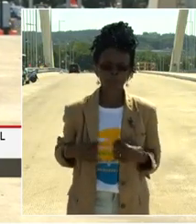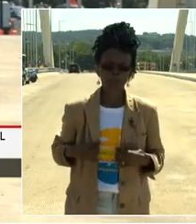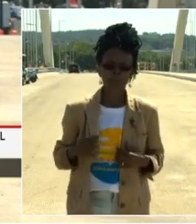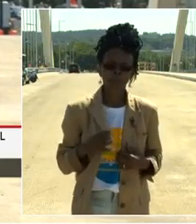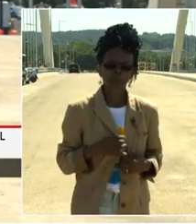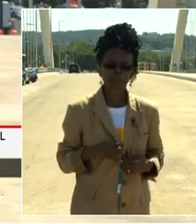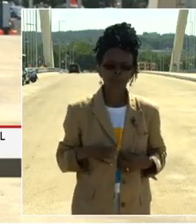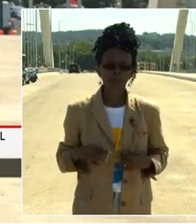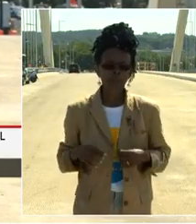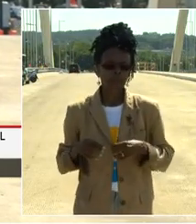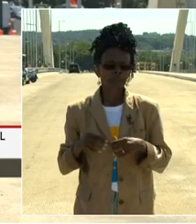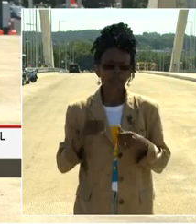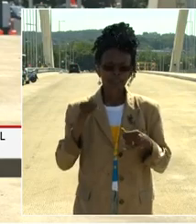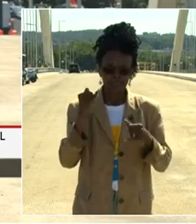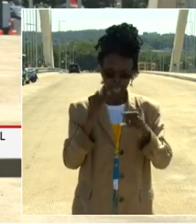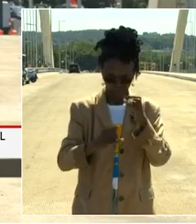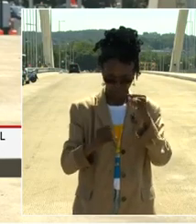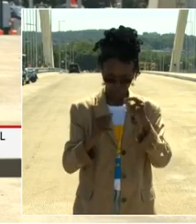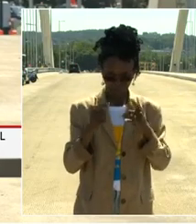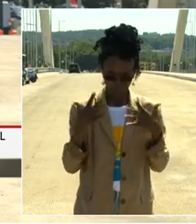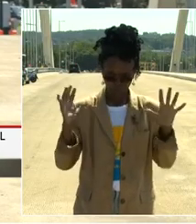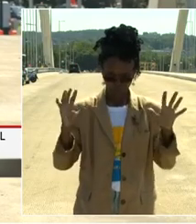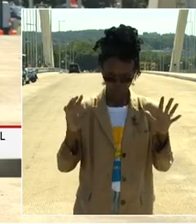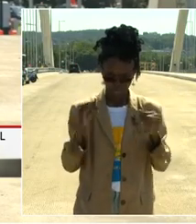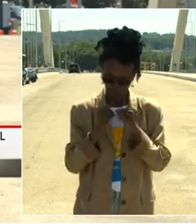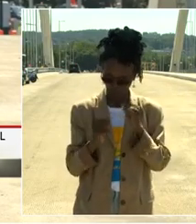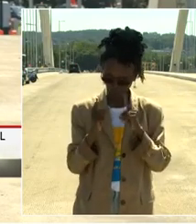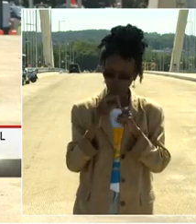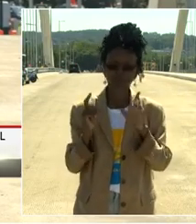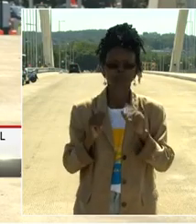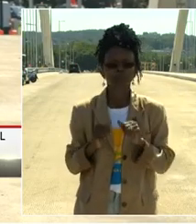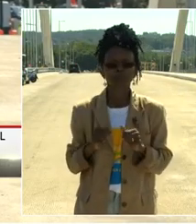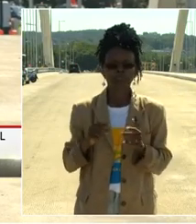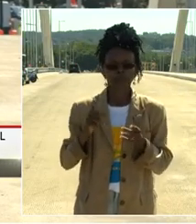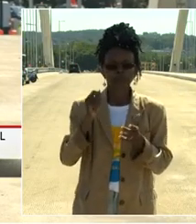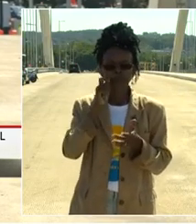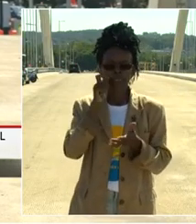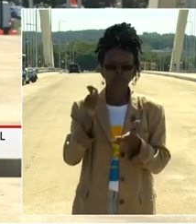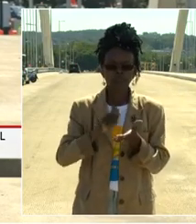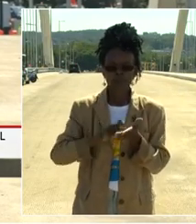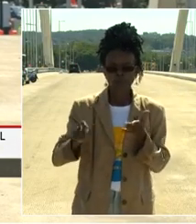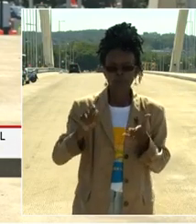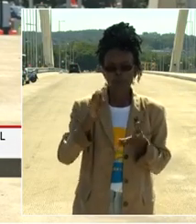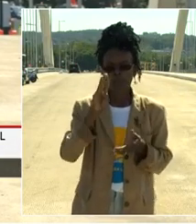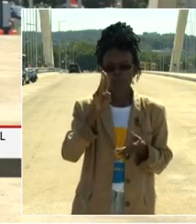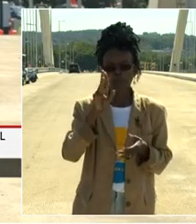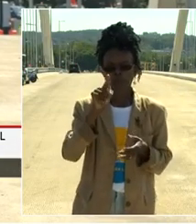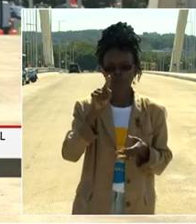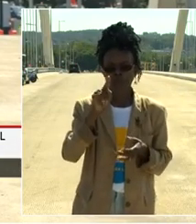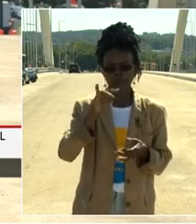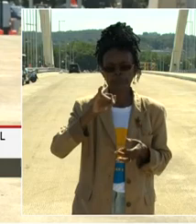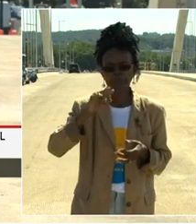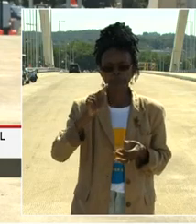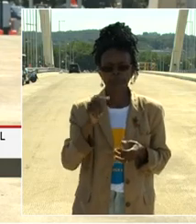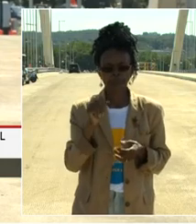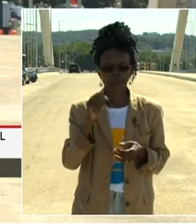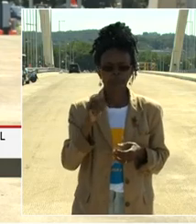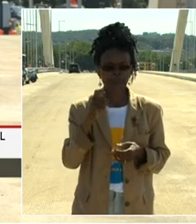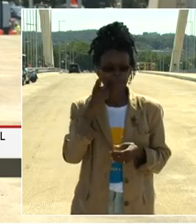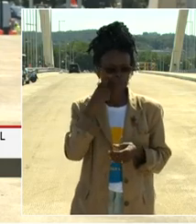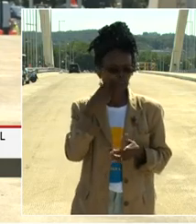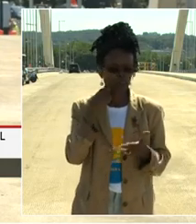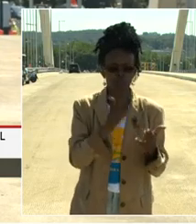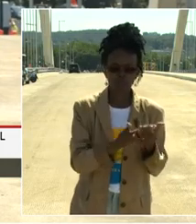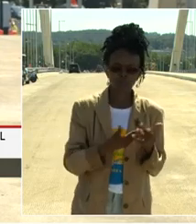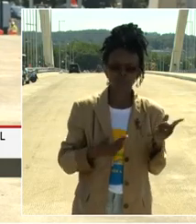The last thing I want to say is when Secretary Buttigieg was with us just a little bit ago, we talked